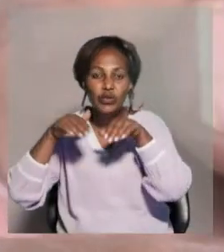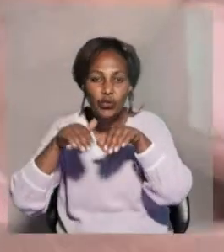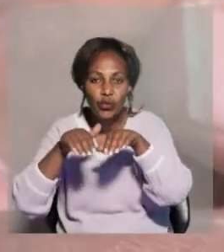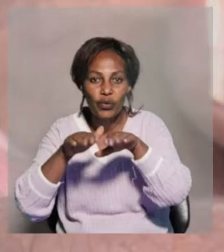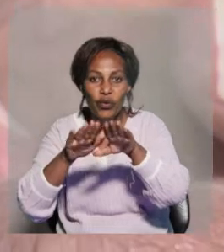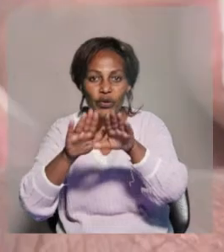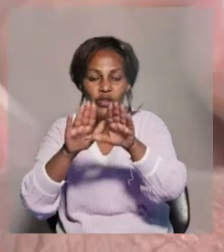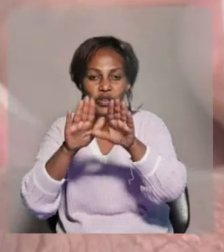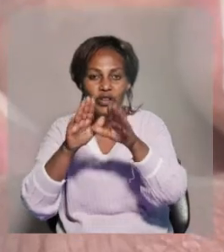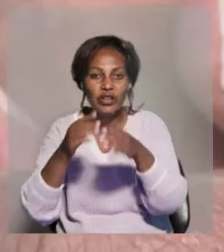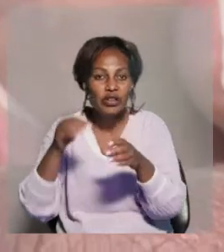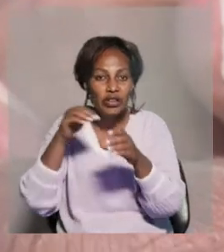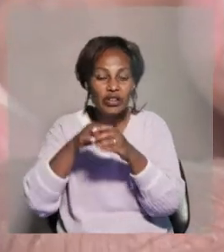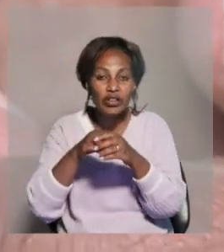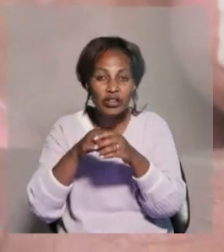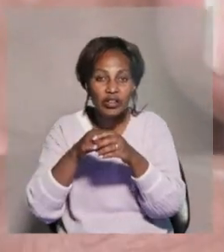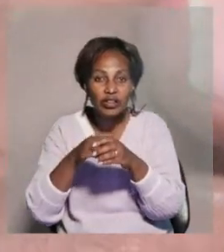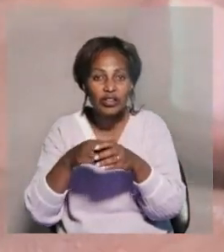this wire is heated up.